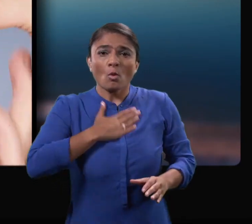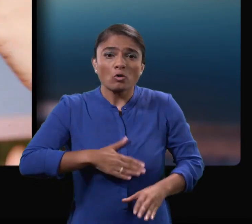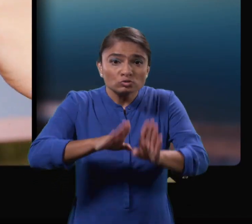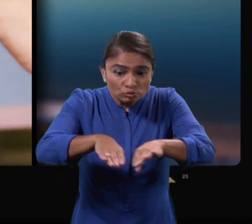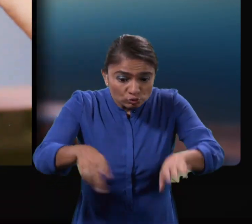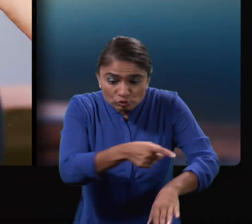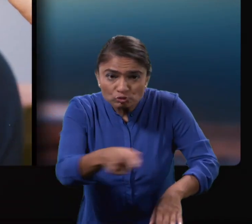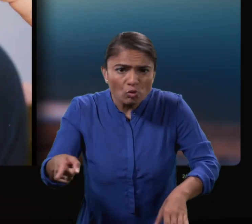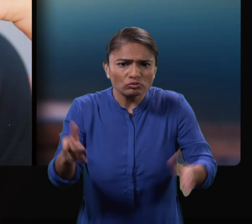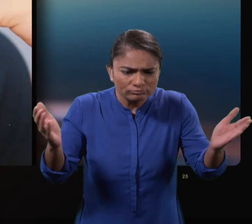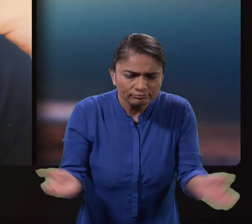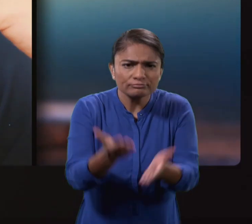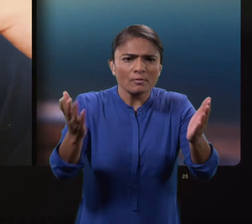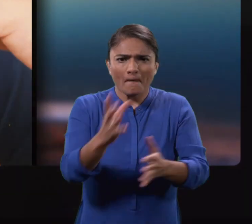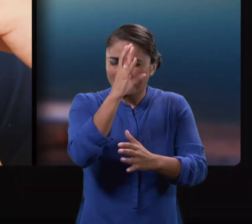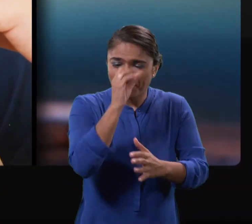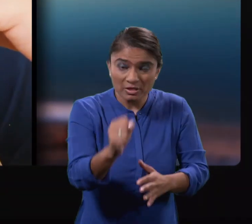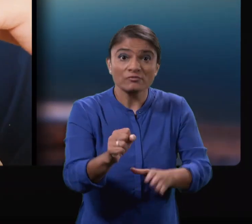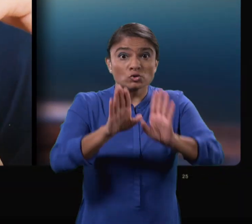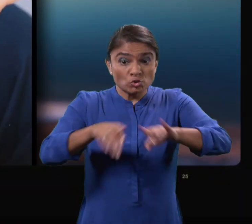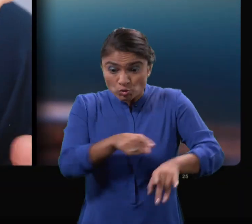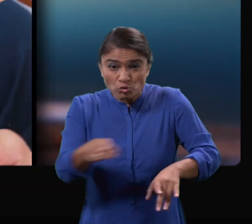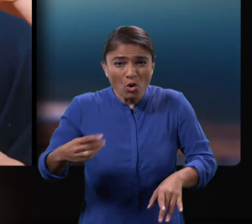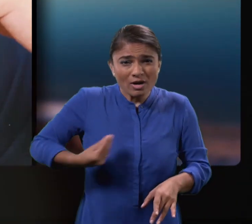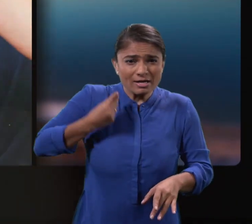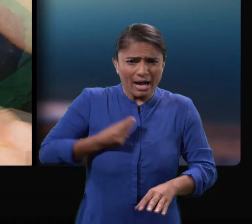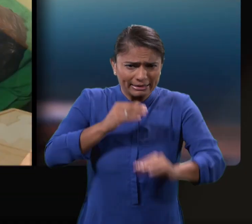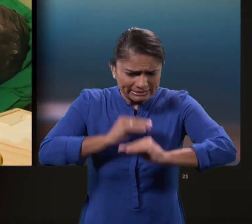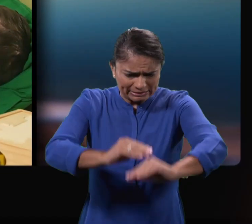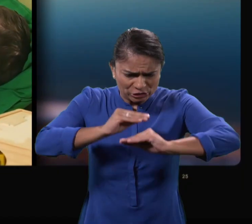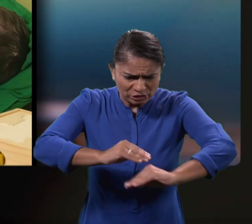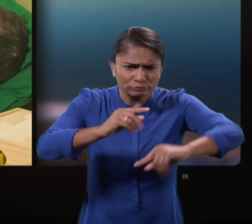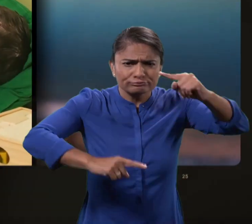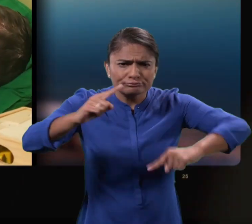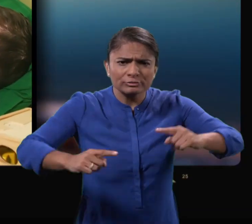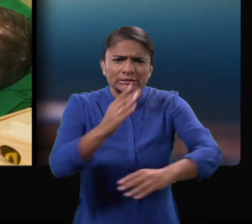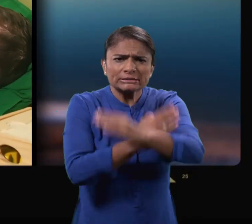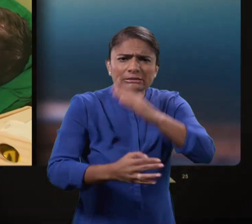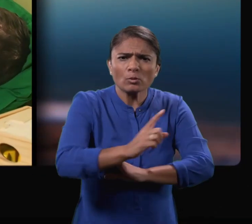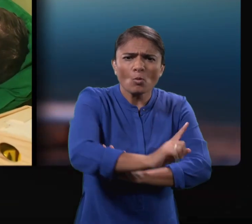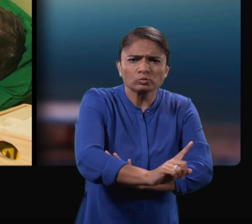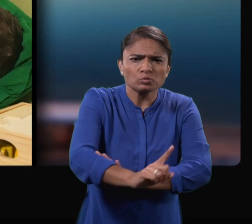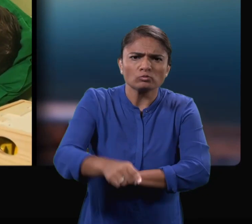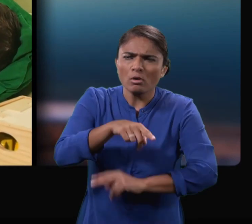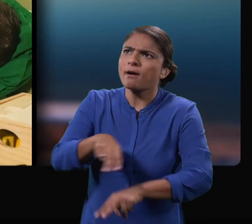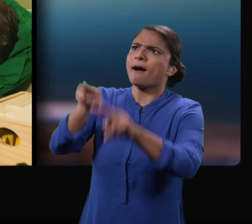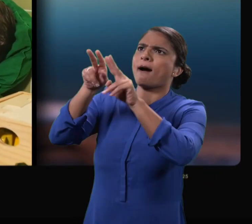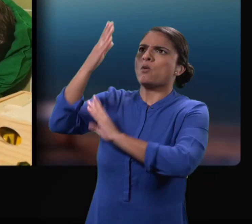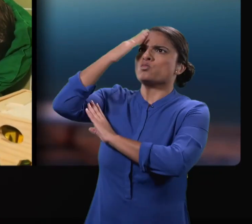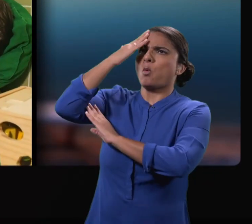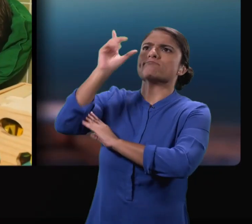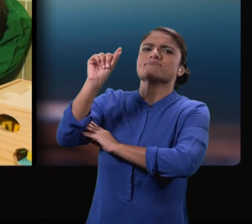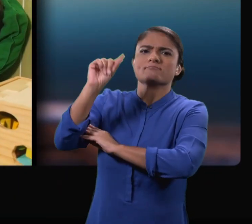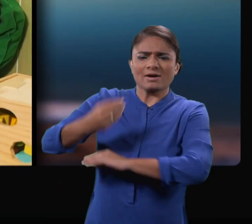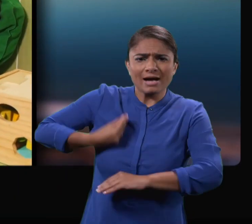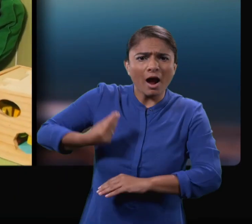focus is on children because she believes that if children are taught early in life about different disabilities, then they can change the narrative